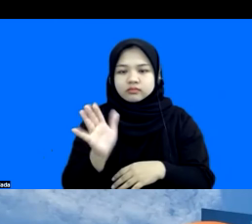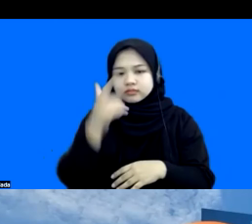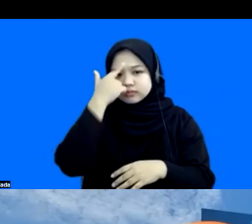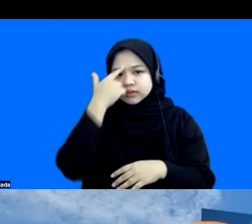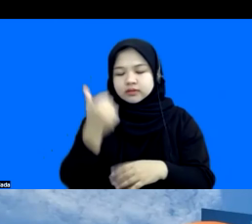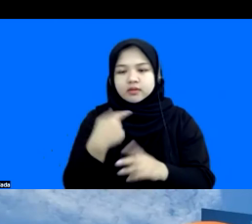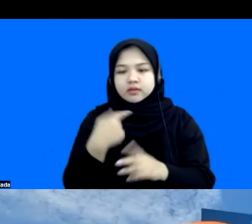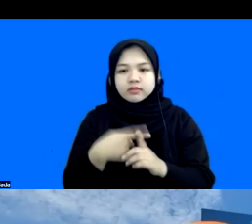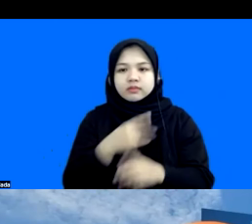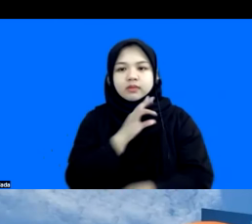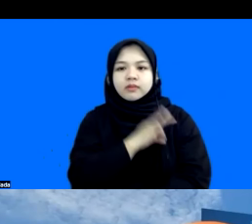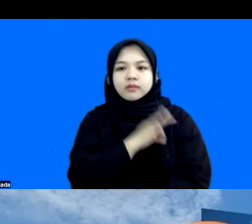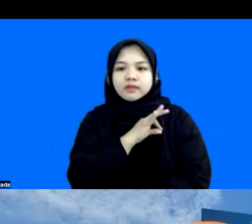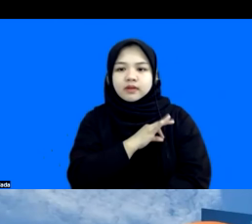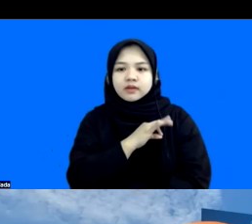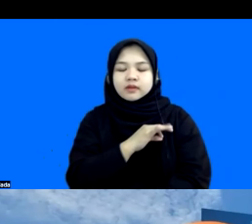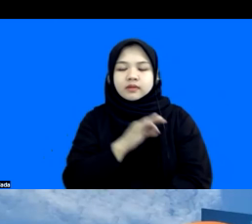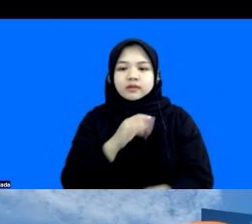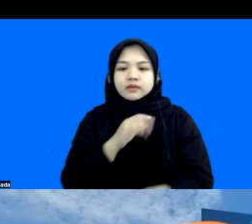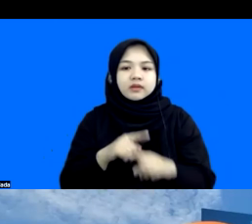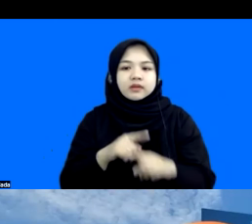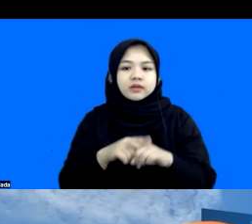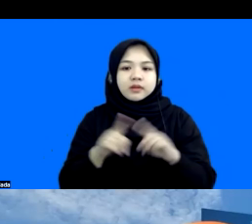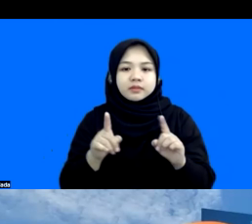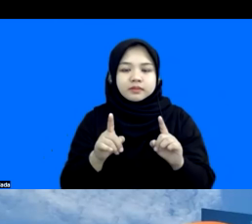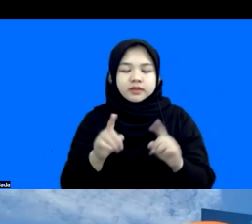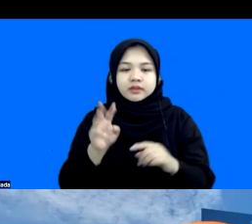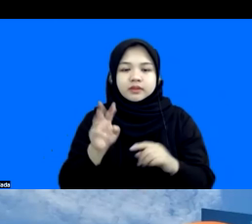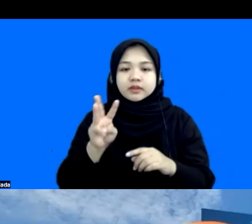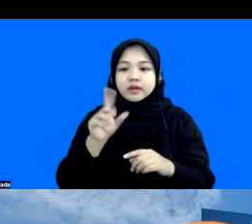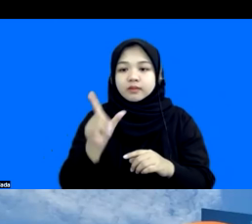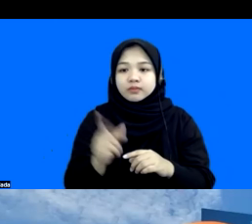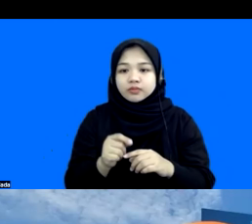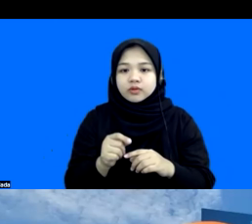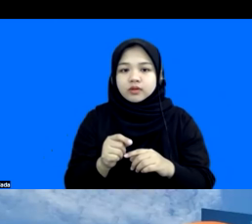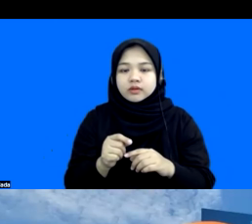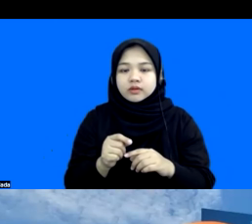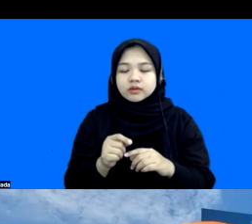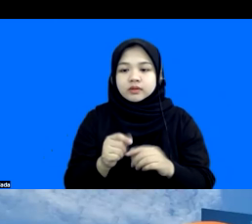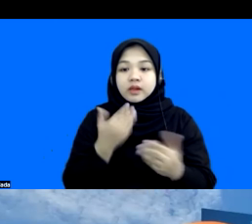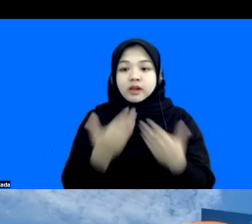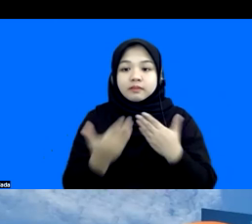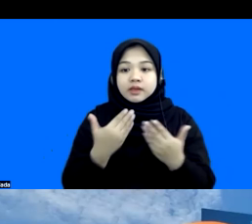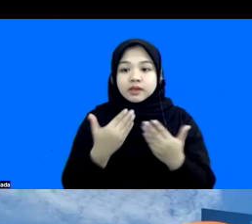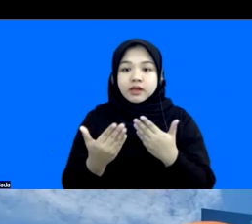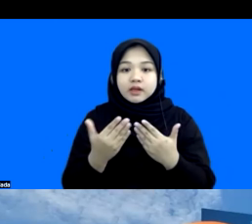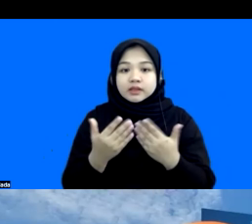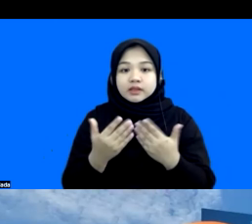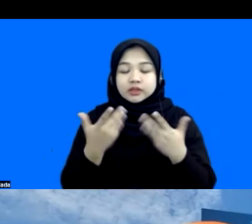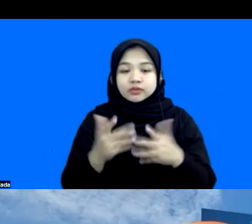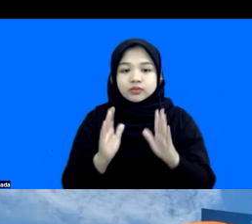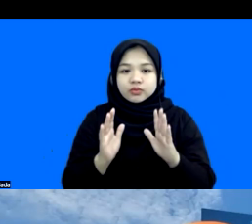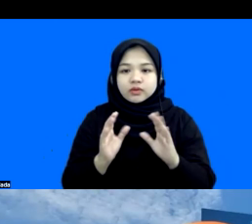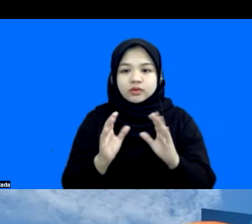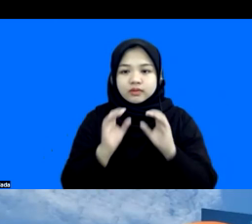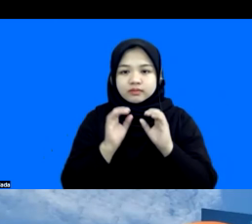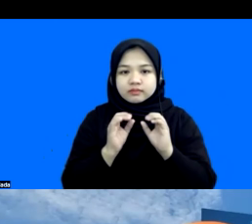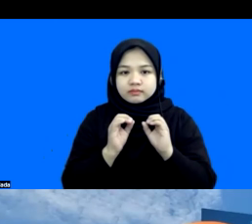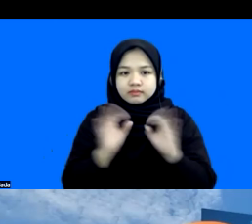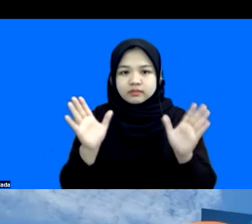However, 3 months after this smart application was introduced to the public, only